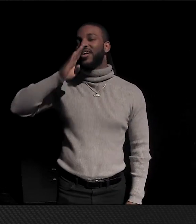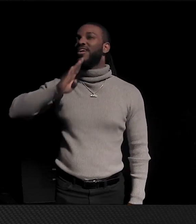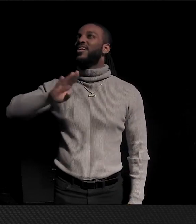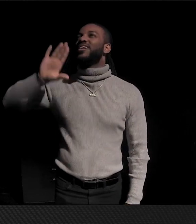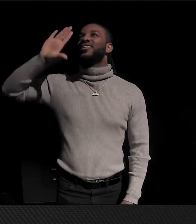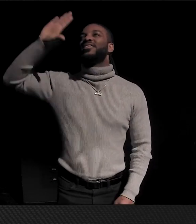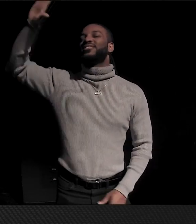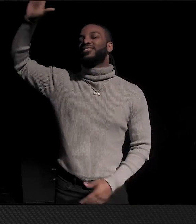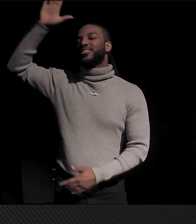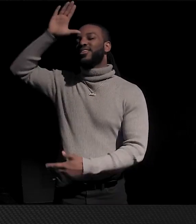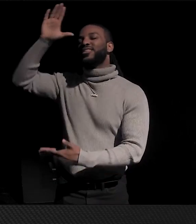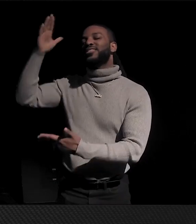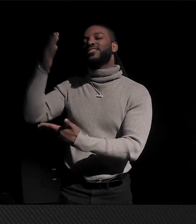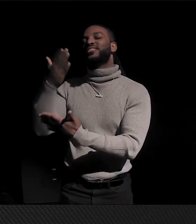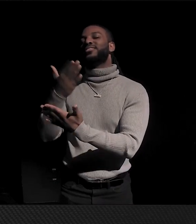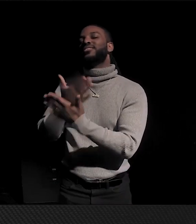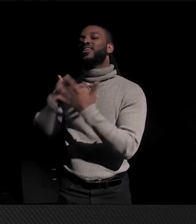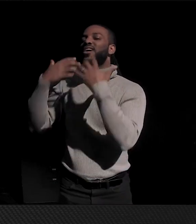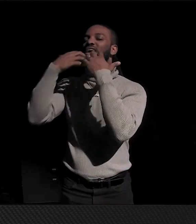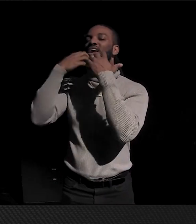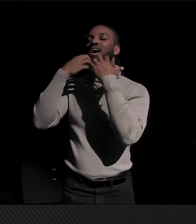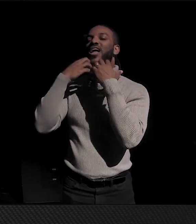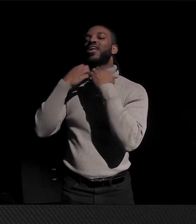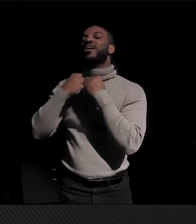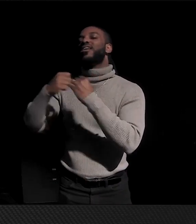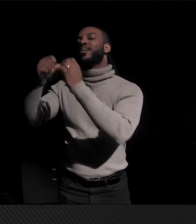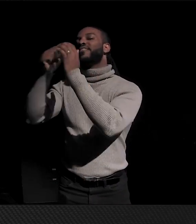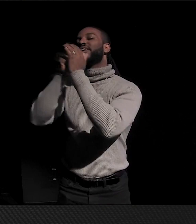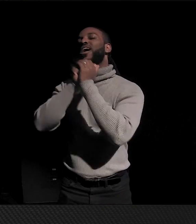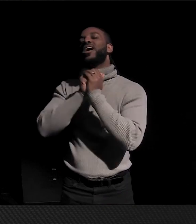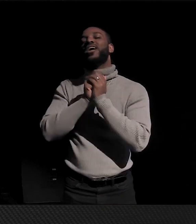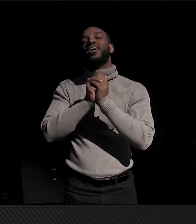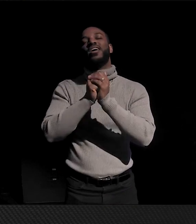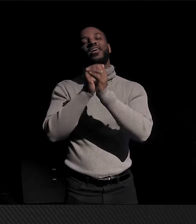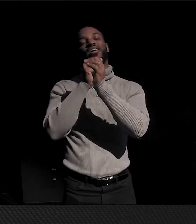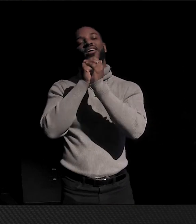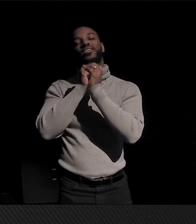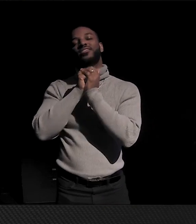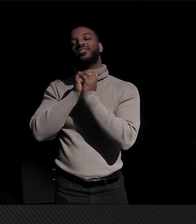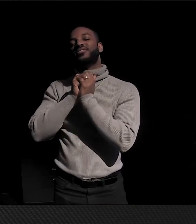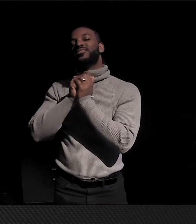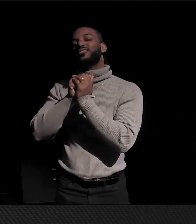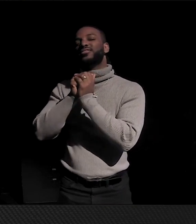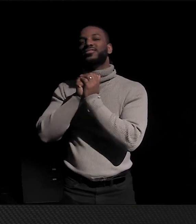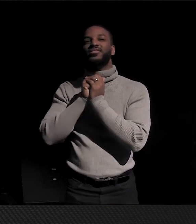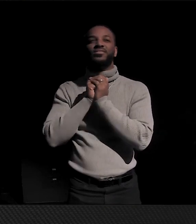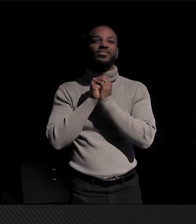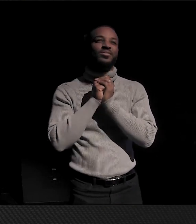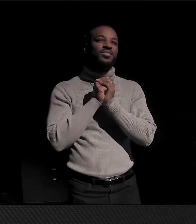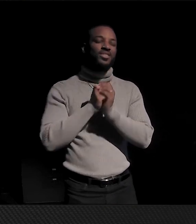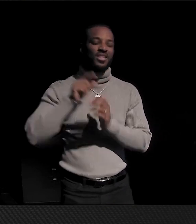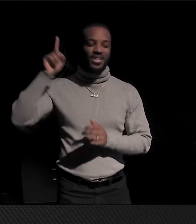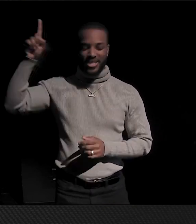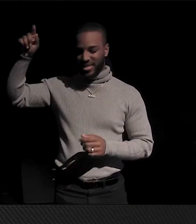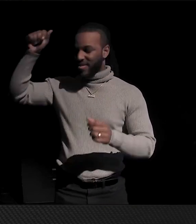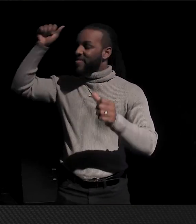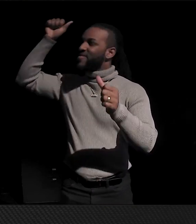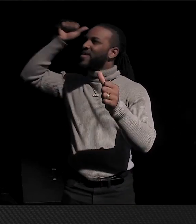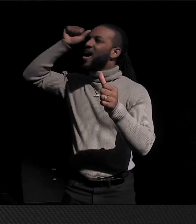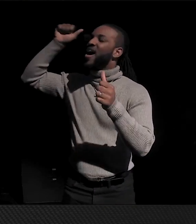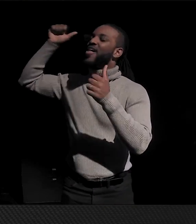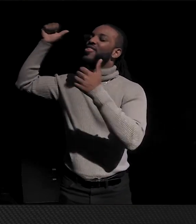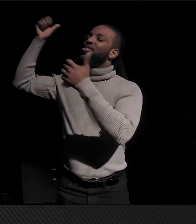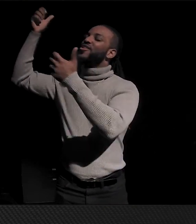will praise the Son of God, 'cause he